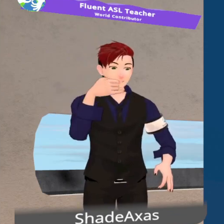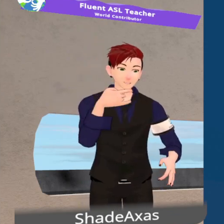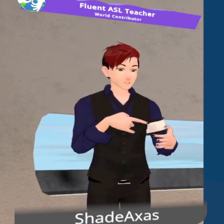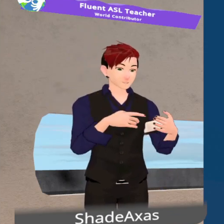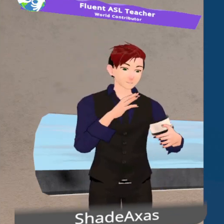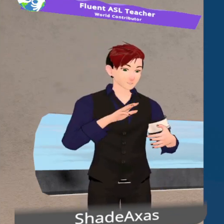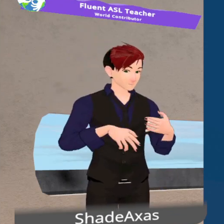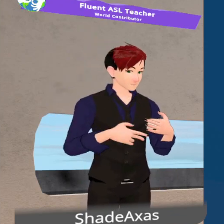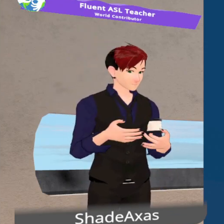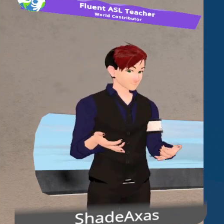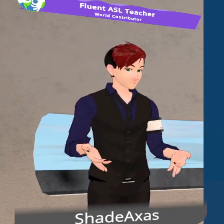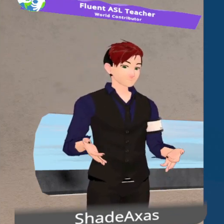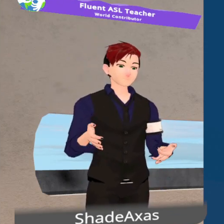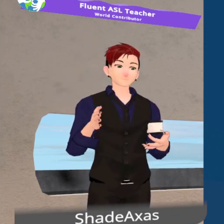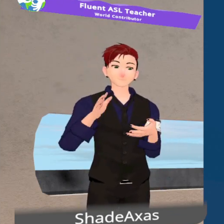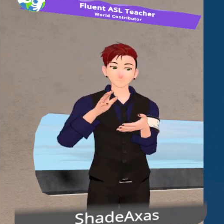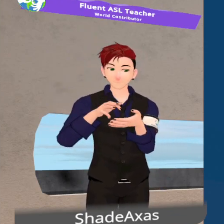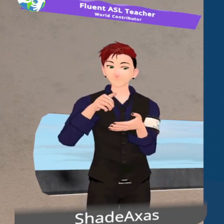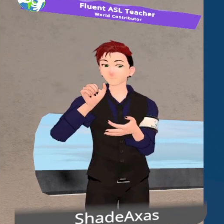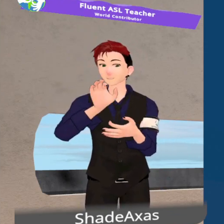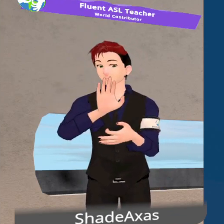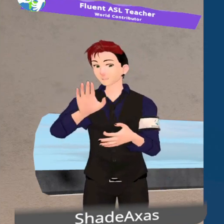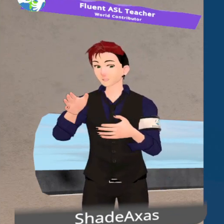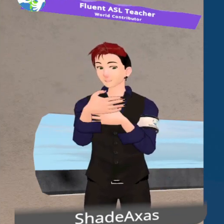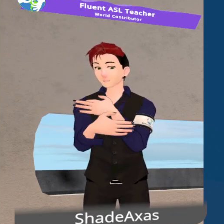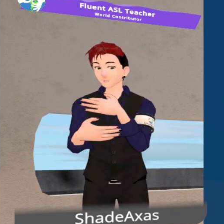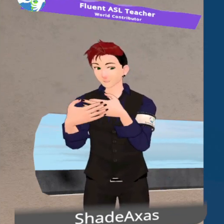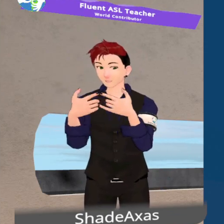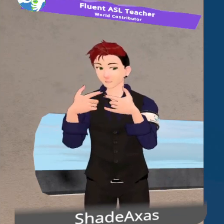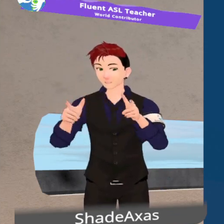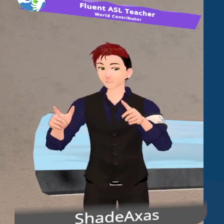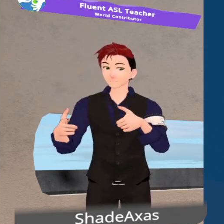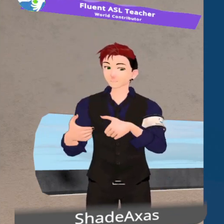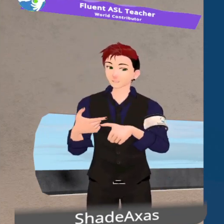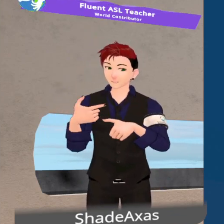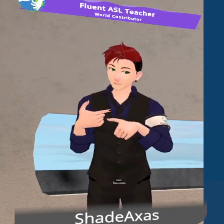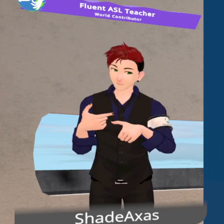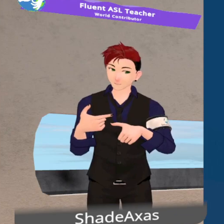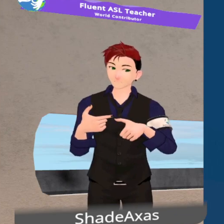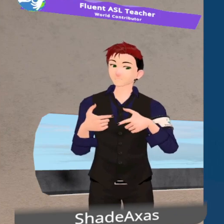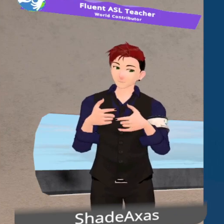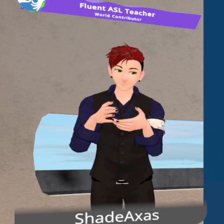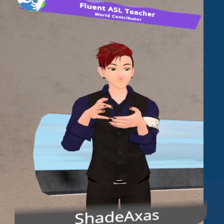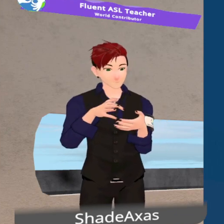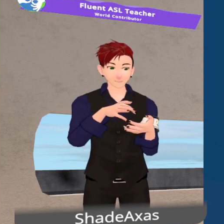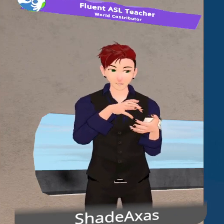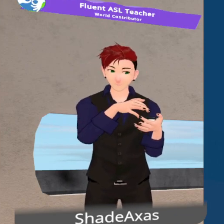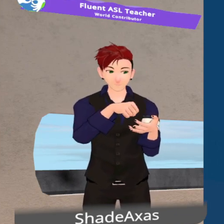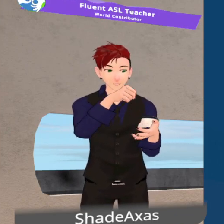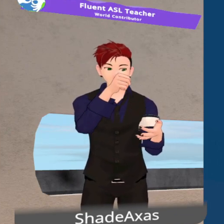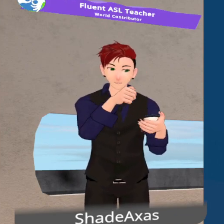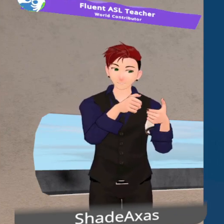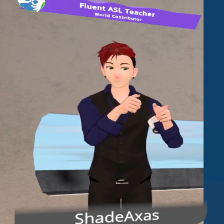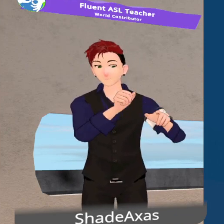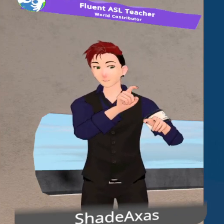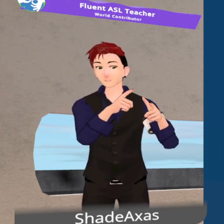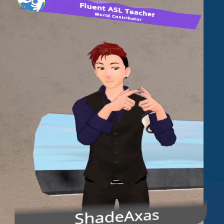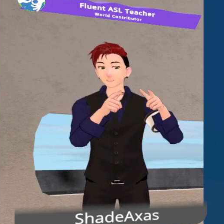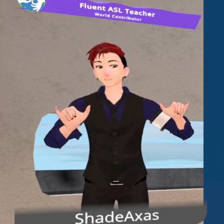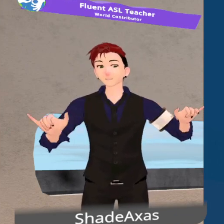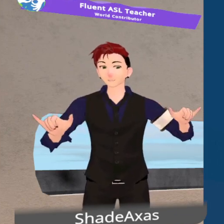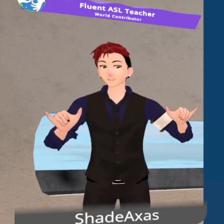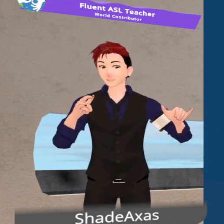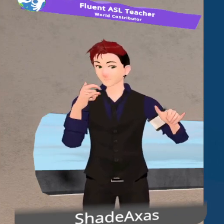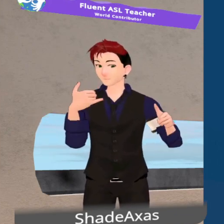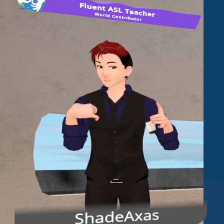gonna have an idea what you're talking about. Try and learn your country's sign language first, and by all means learn